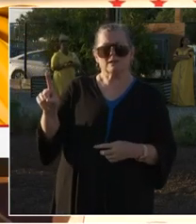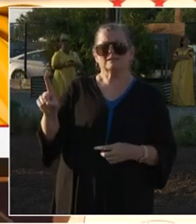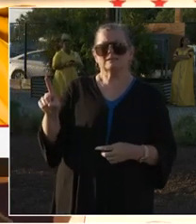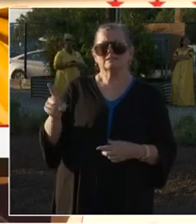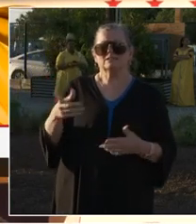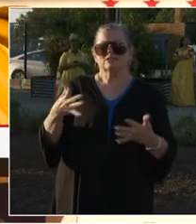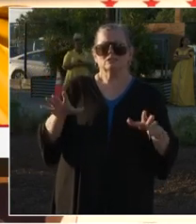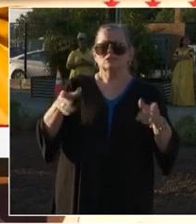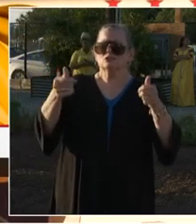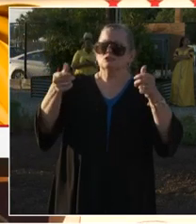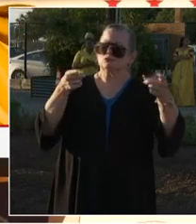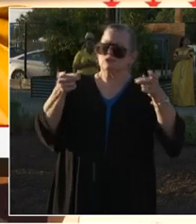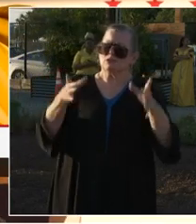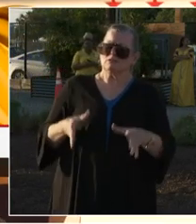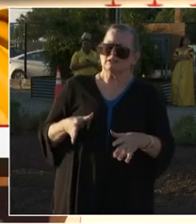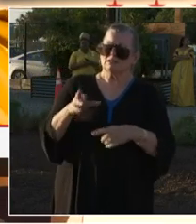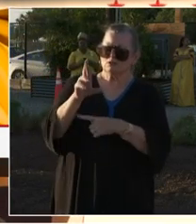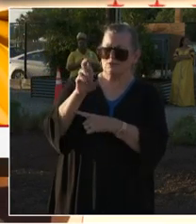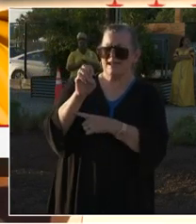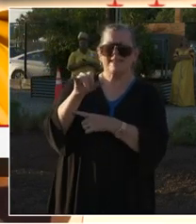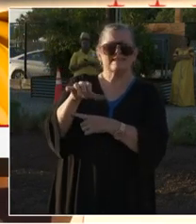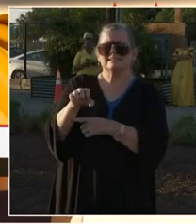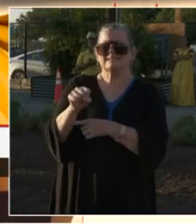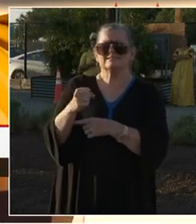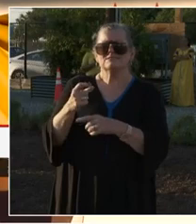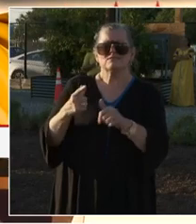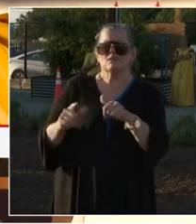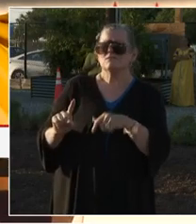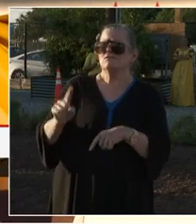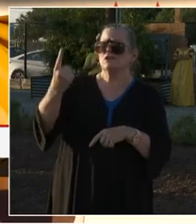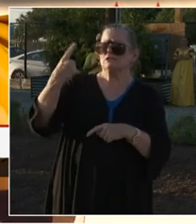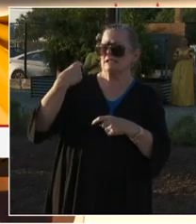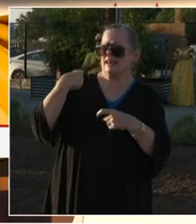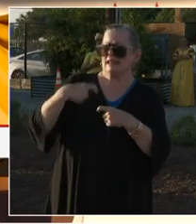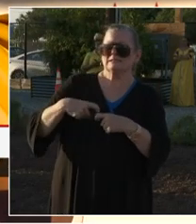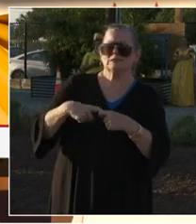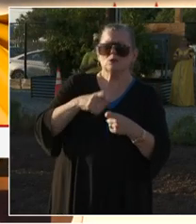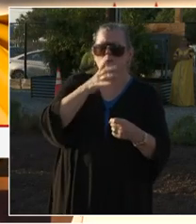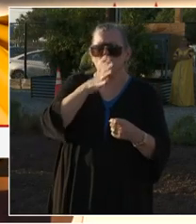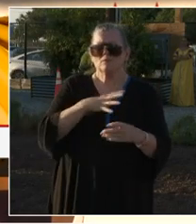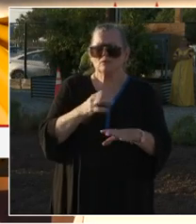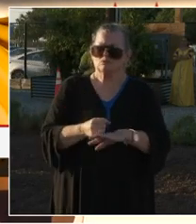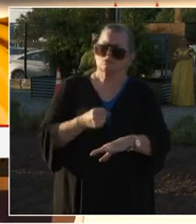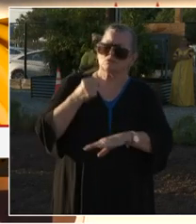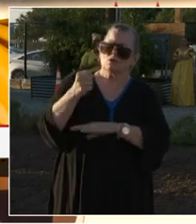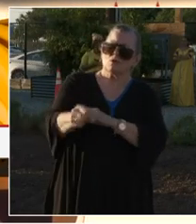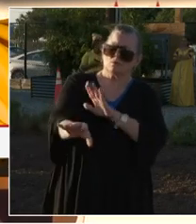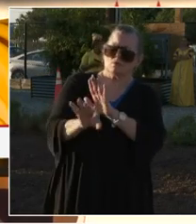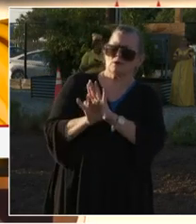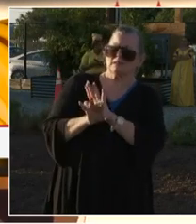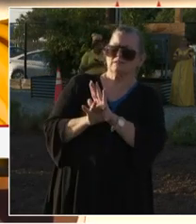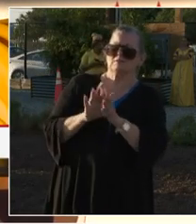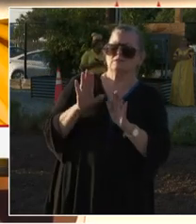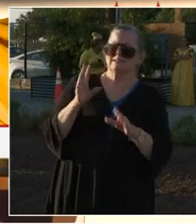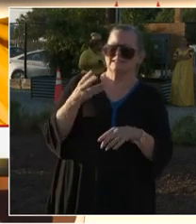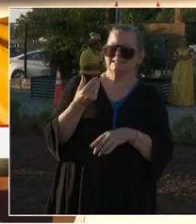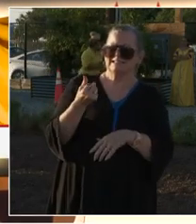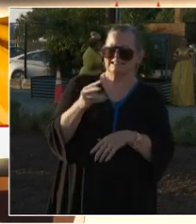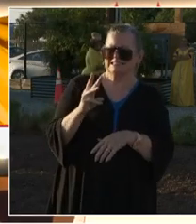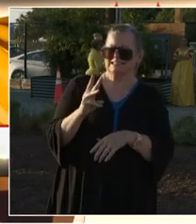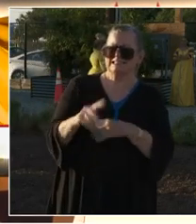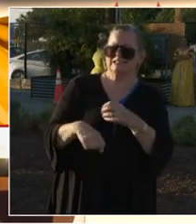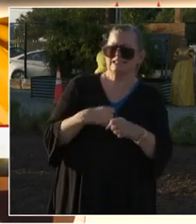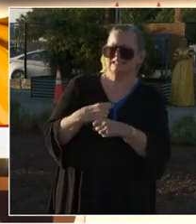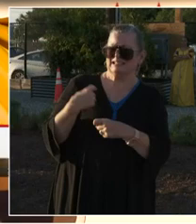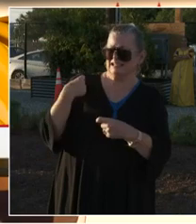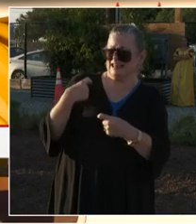first Latina to be appointed to this position, and prior to this role, she served for 6 years as the Director of the Mayor's Office on Latino Affairs,